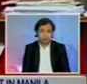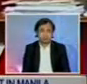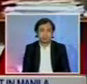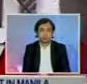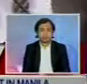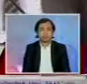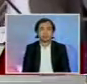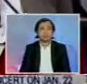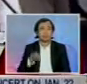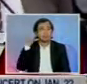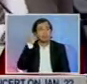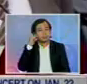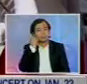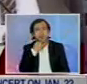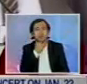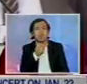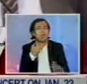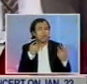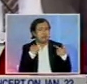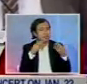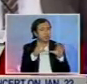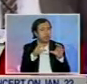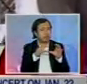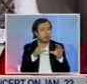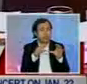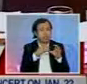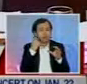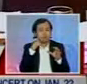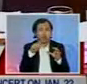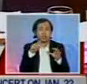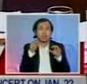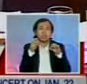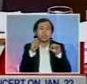You mentioned a deed of absolute sale. Do you have it with you?